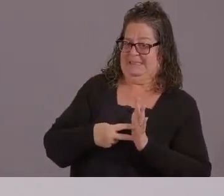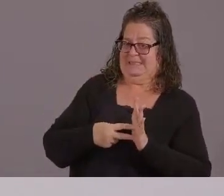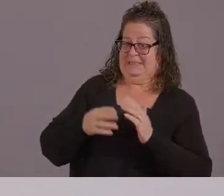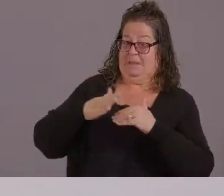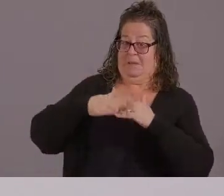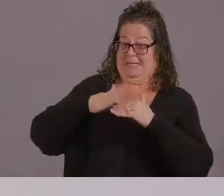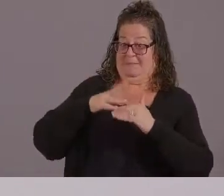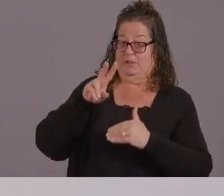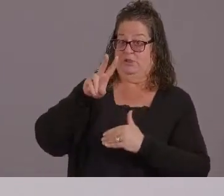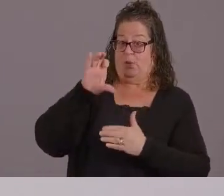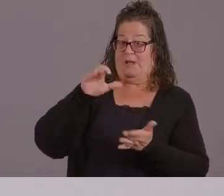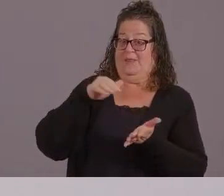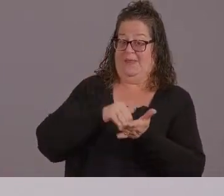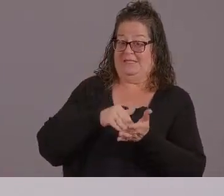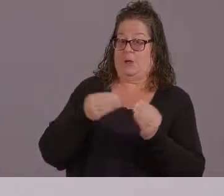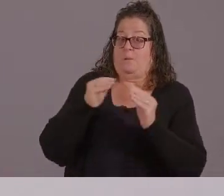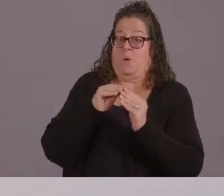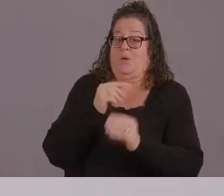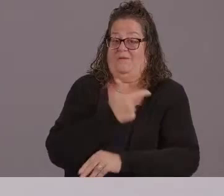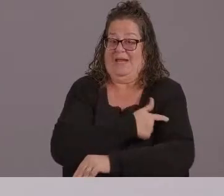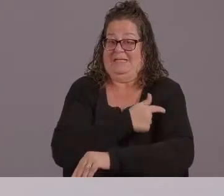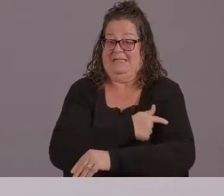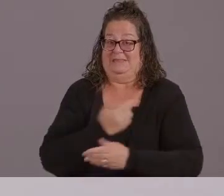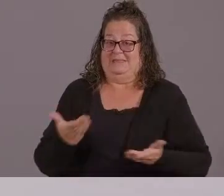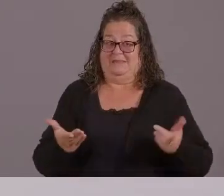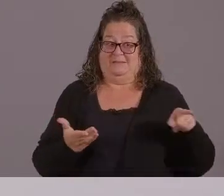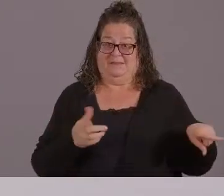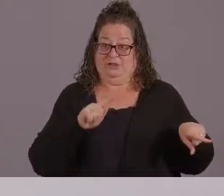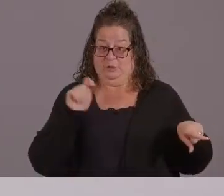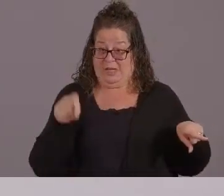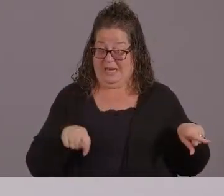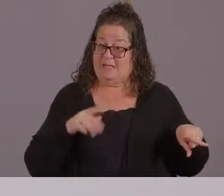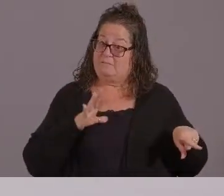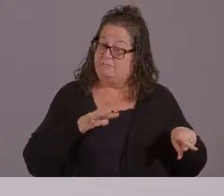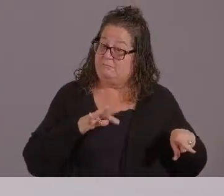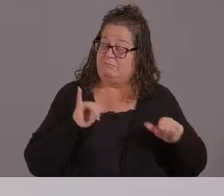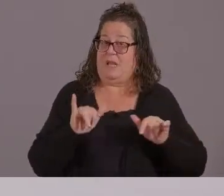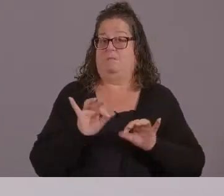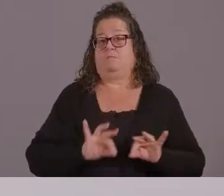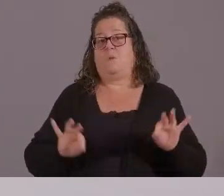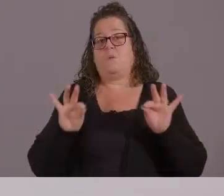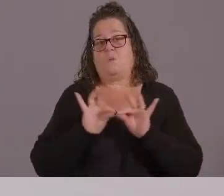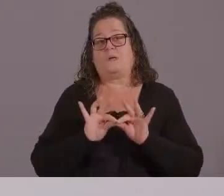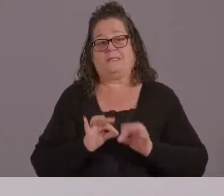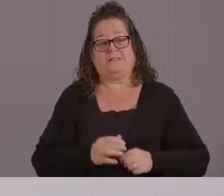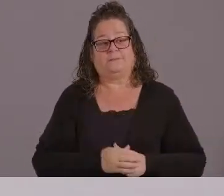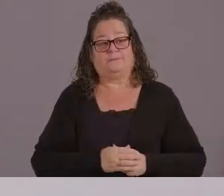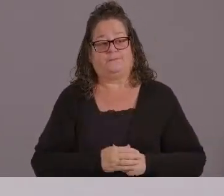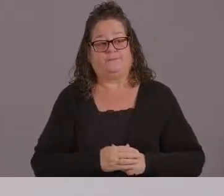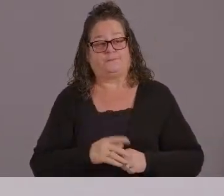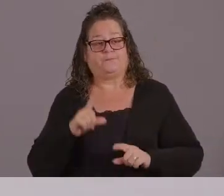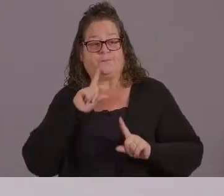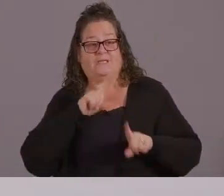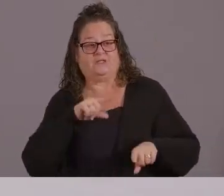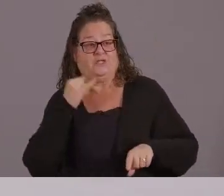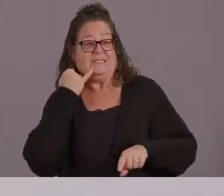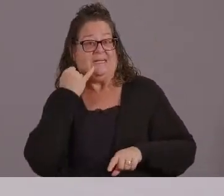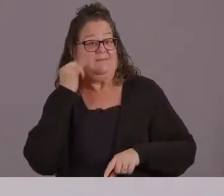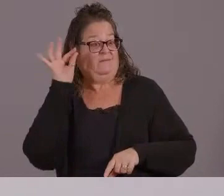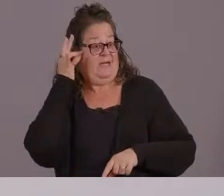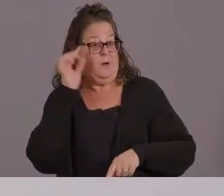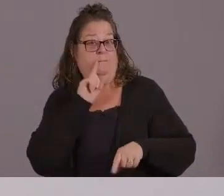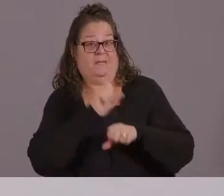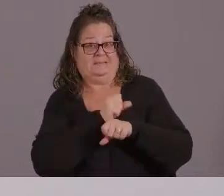and so that's going to, if the vaccine supply does come, that would be key. We anticipate seeing